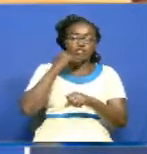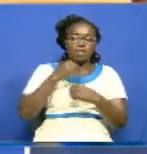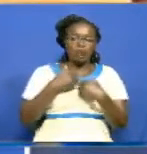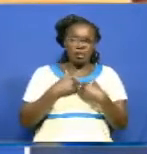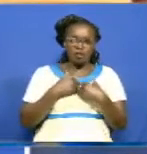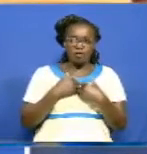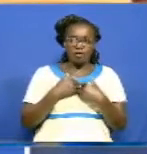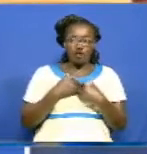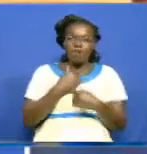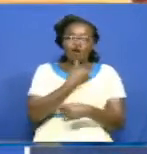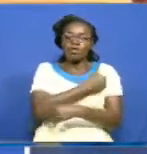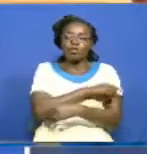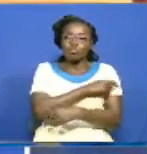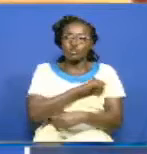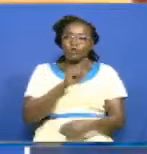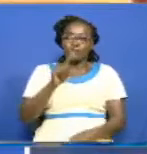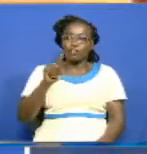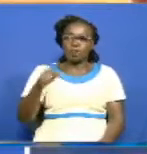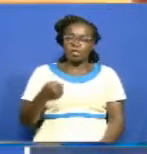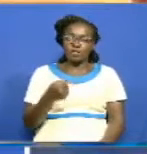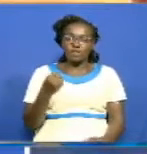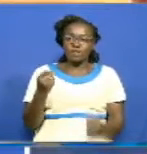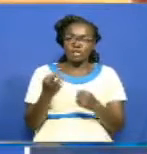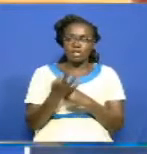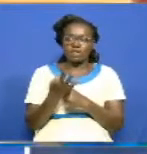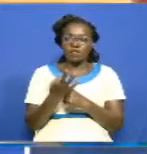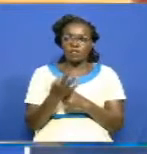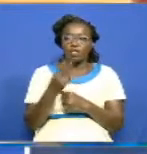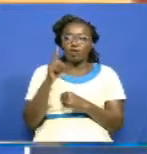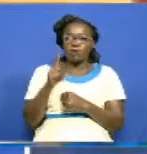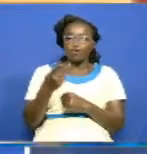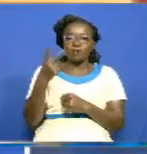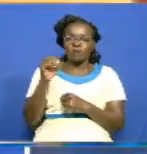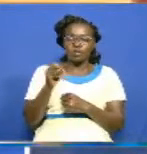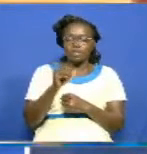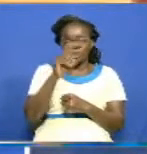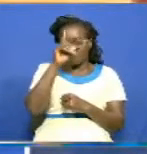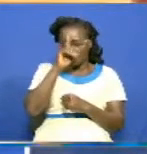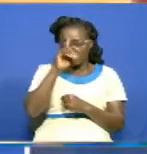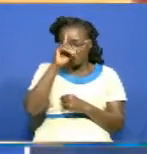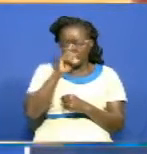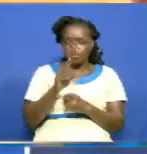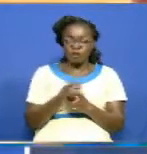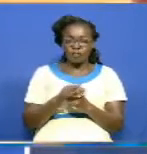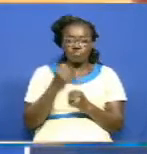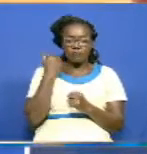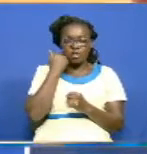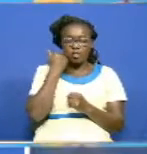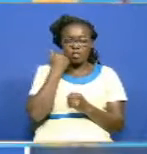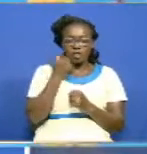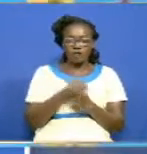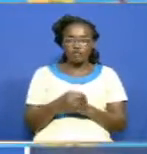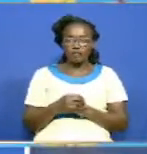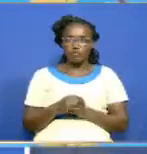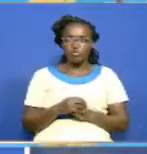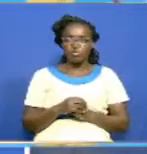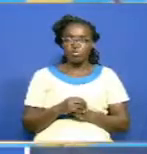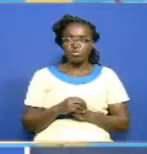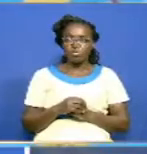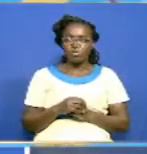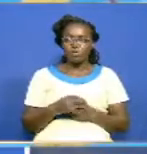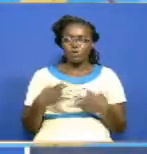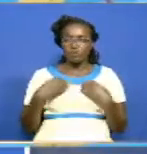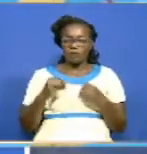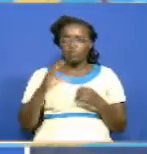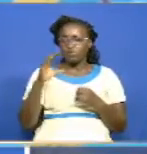hospital standing at 1,013, out of whom 120 are in the intensive care unit. The health